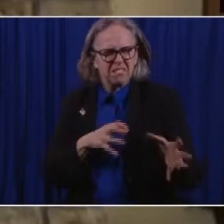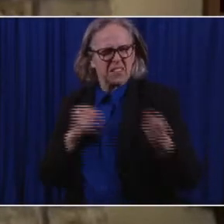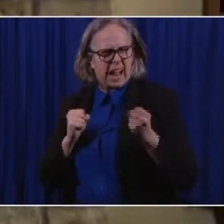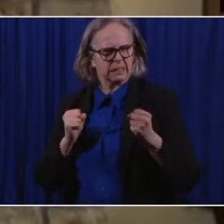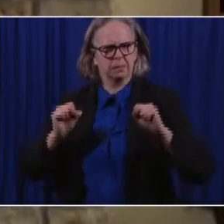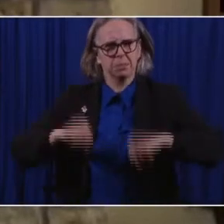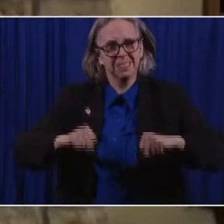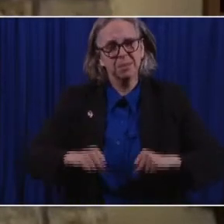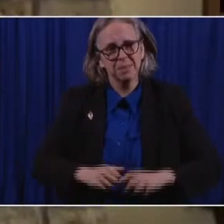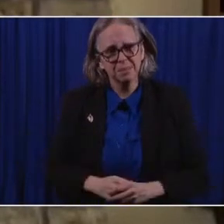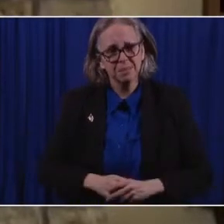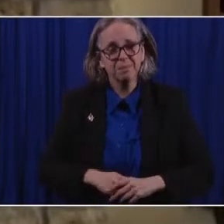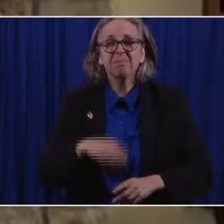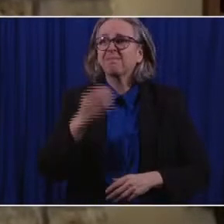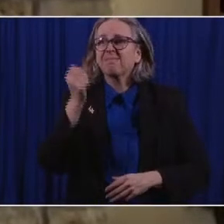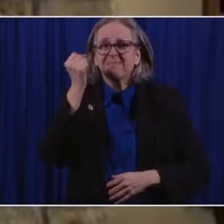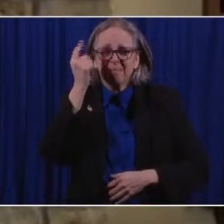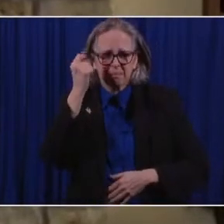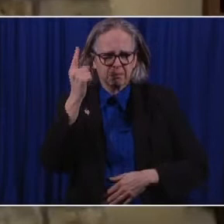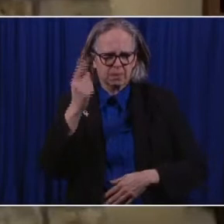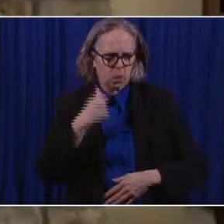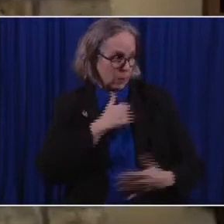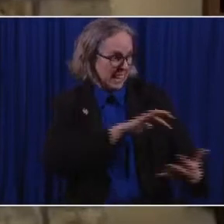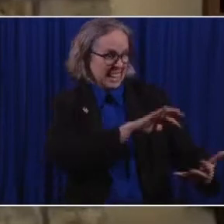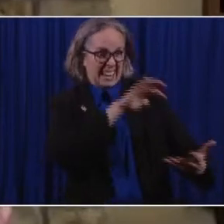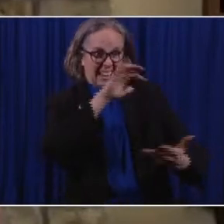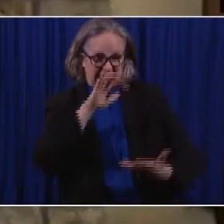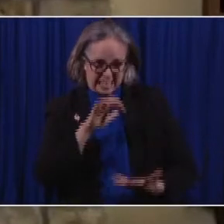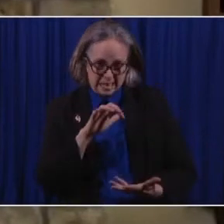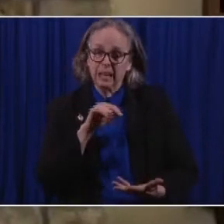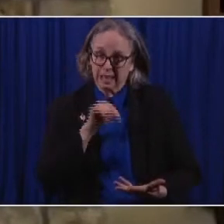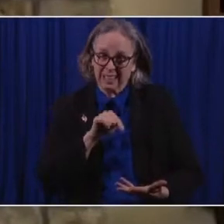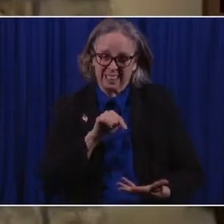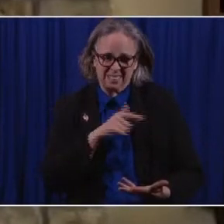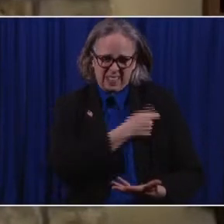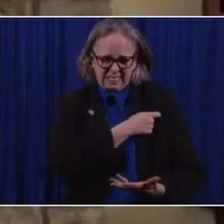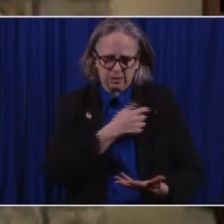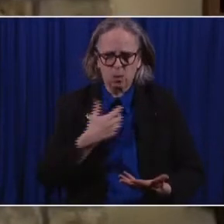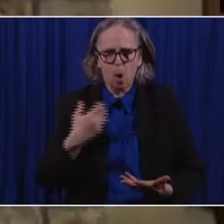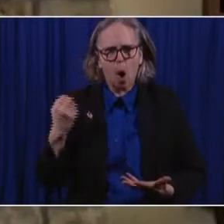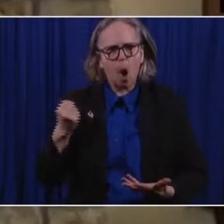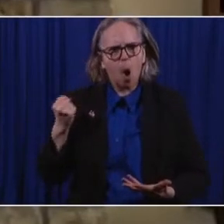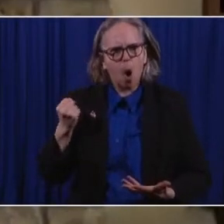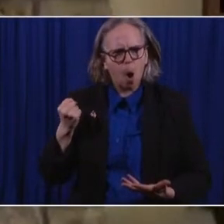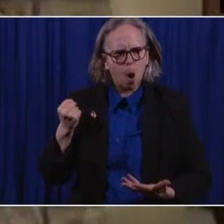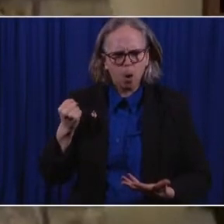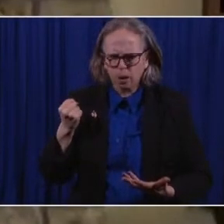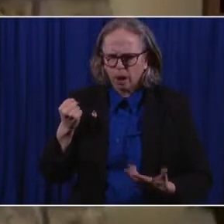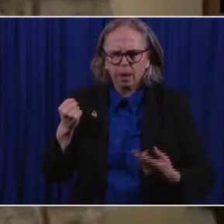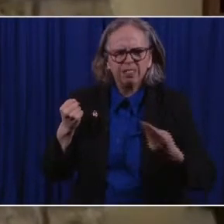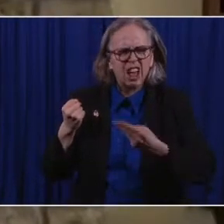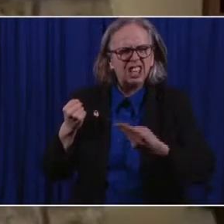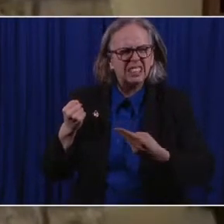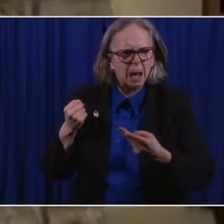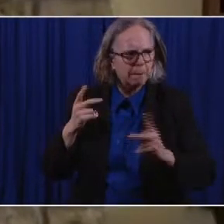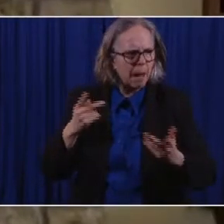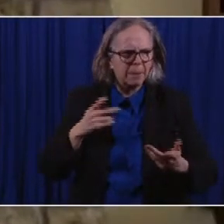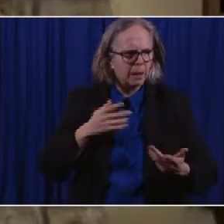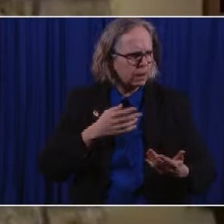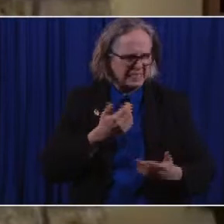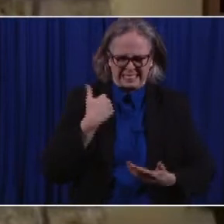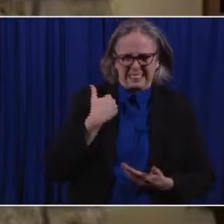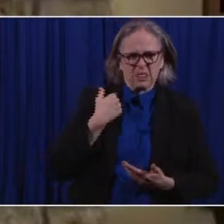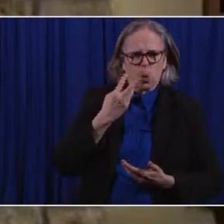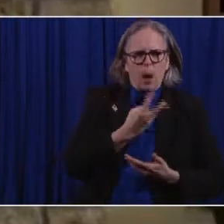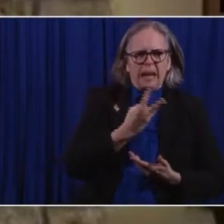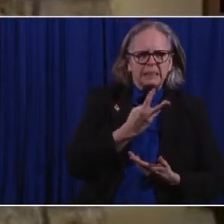not be able to start until Thursday just because of the way it's sequenced. They may not get the vaccine until Wednesday. It's